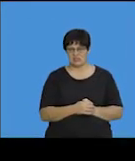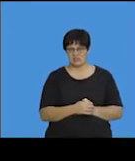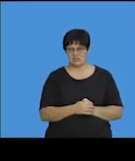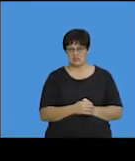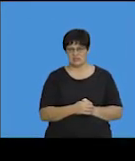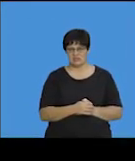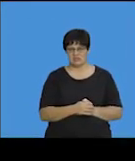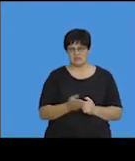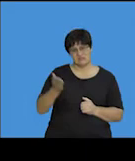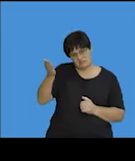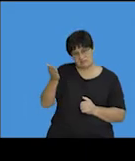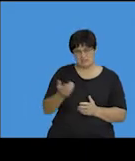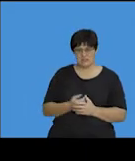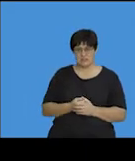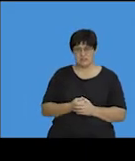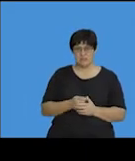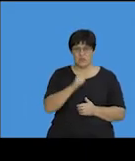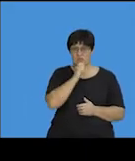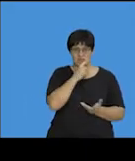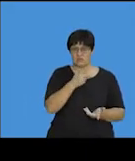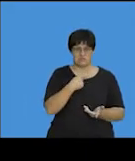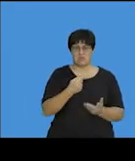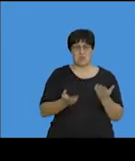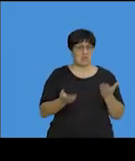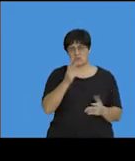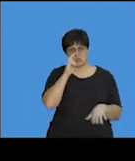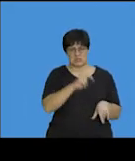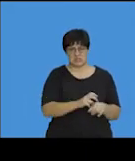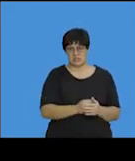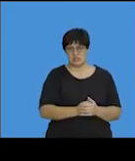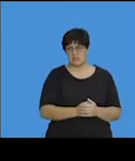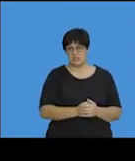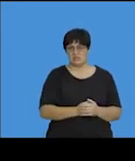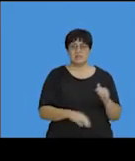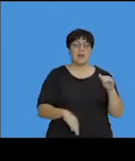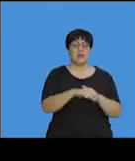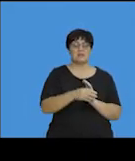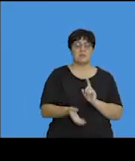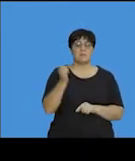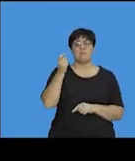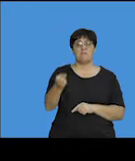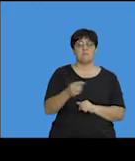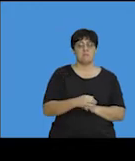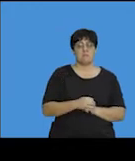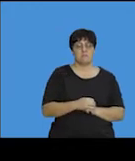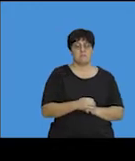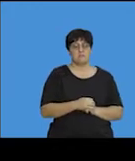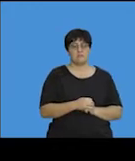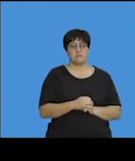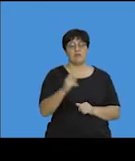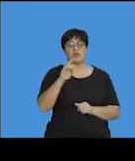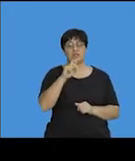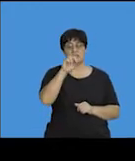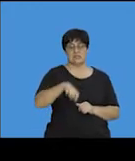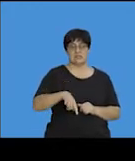because it's on the graph. I'm using the graph. I don't have to do an equation. It reaches its maximum